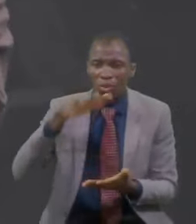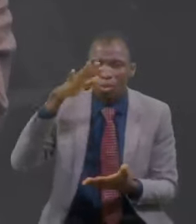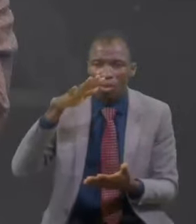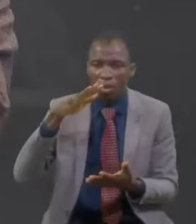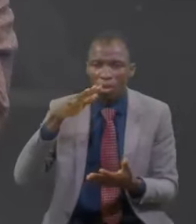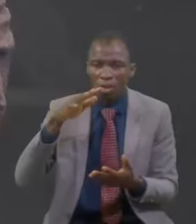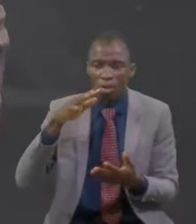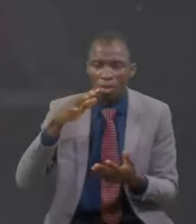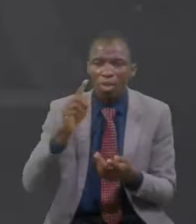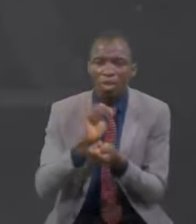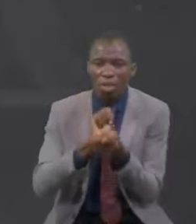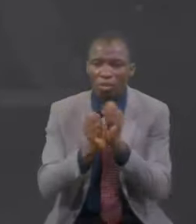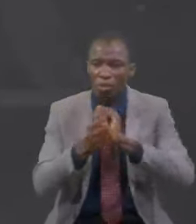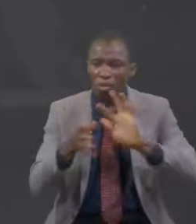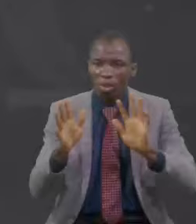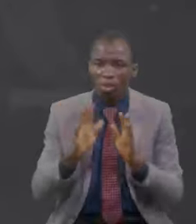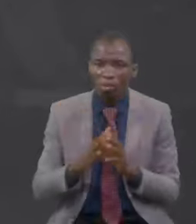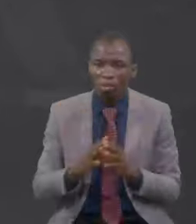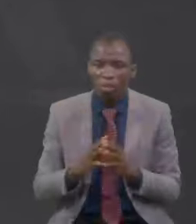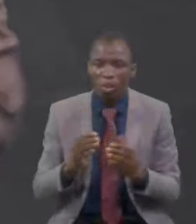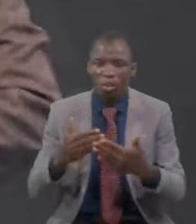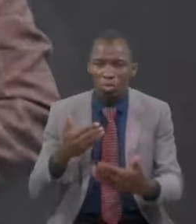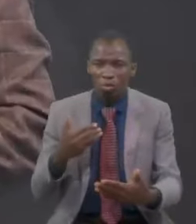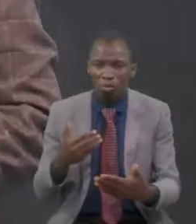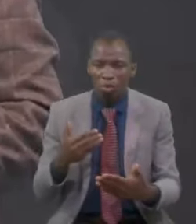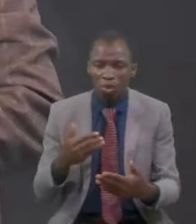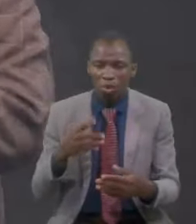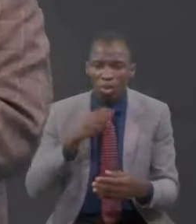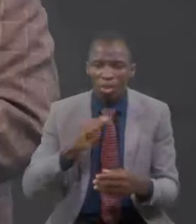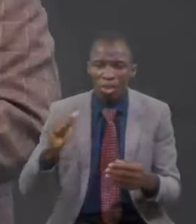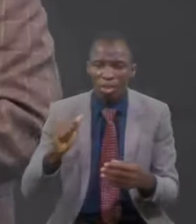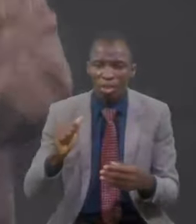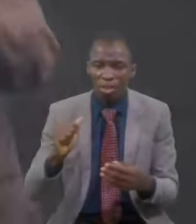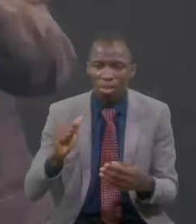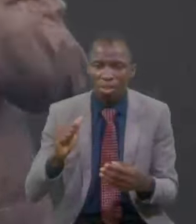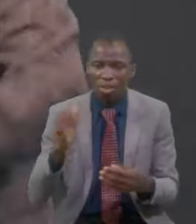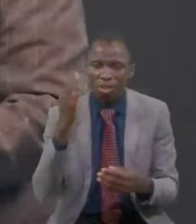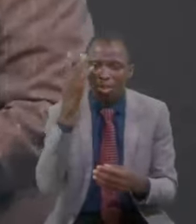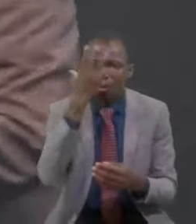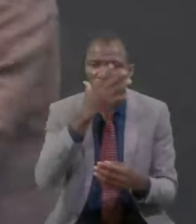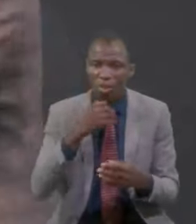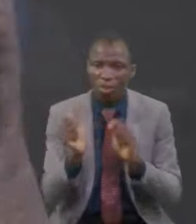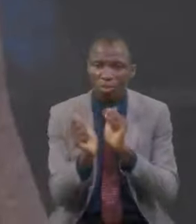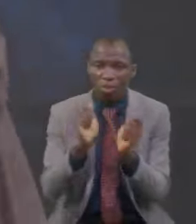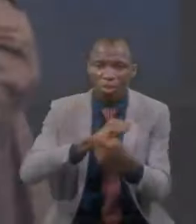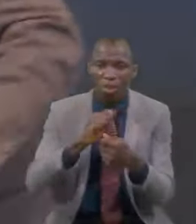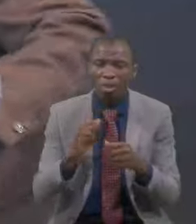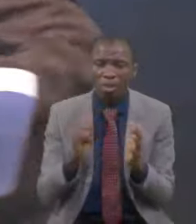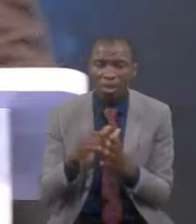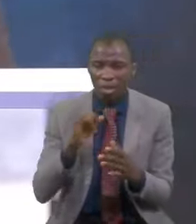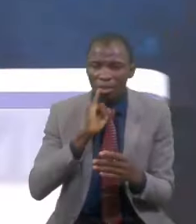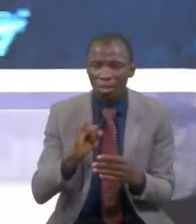transformation before a glorious translation. That is, there's a